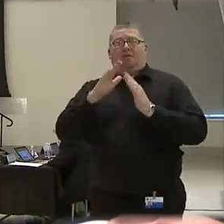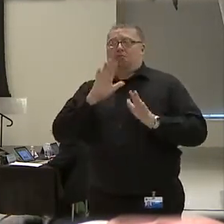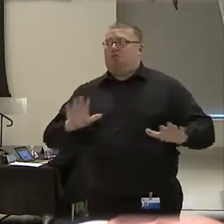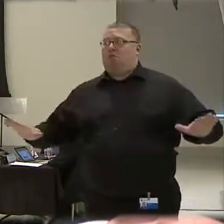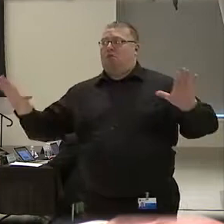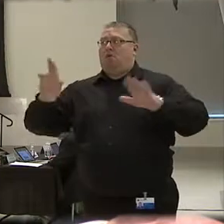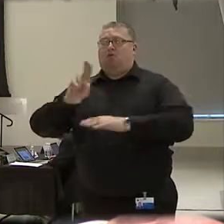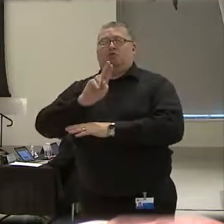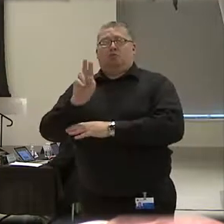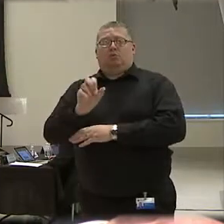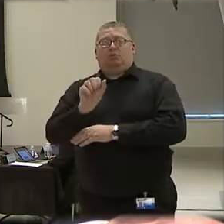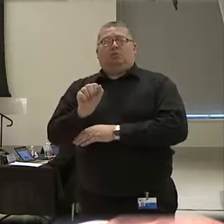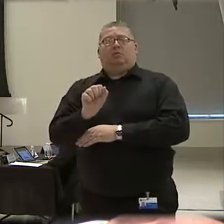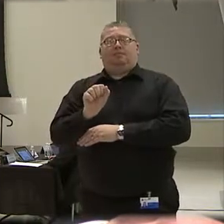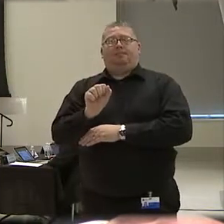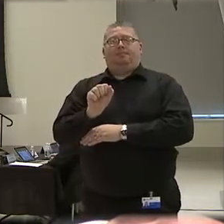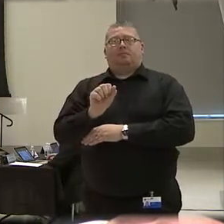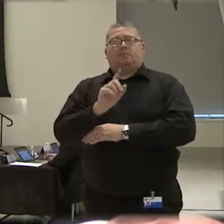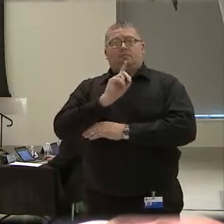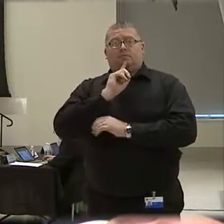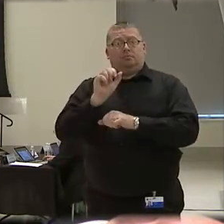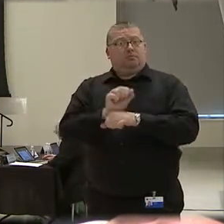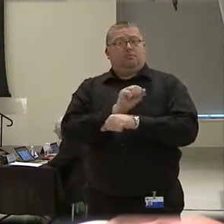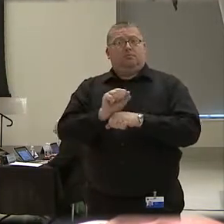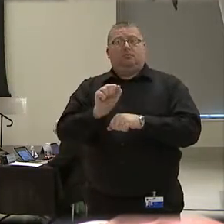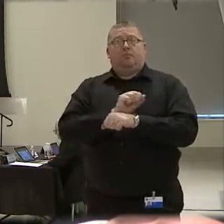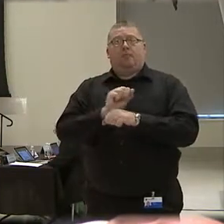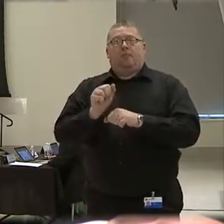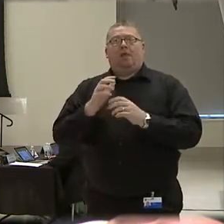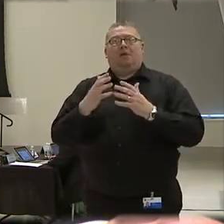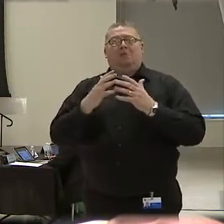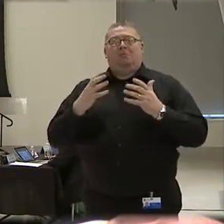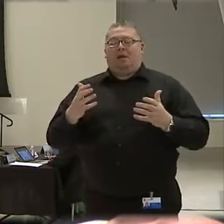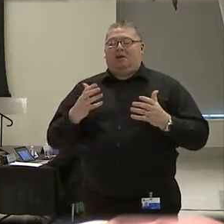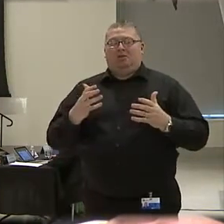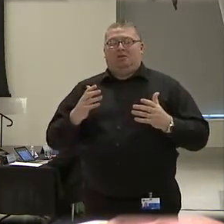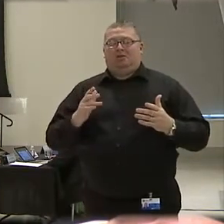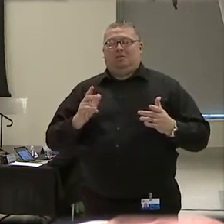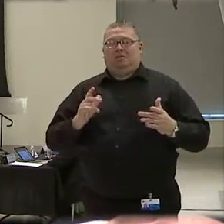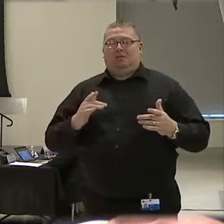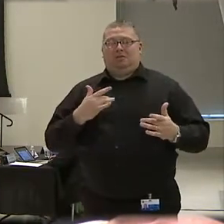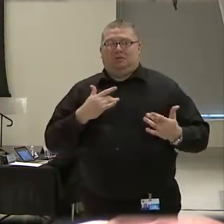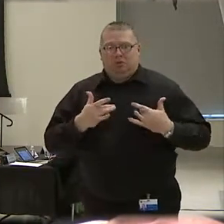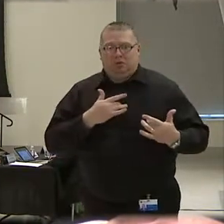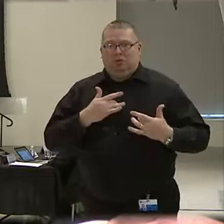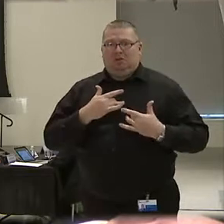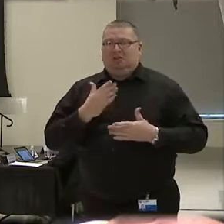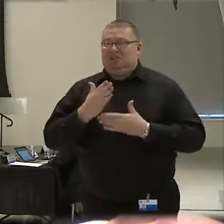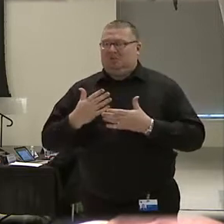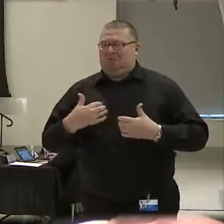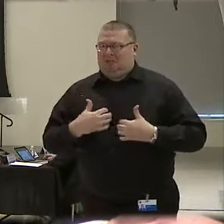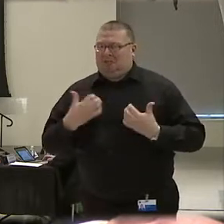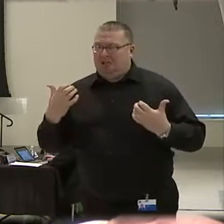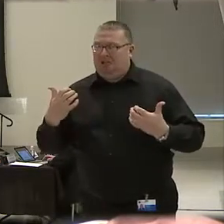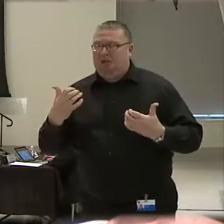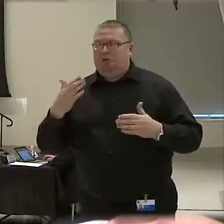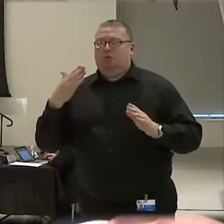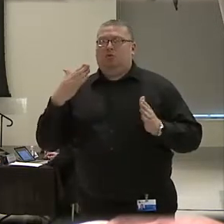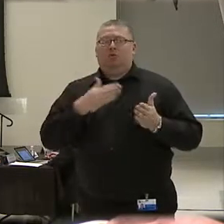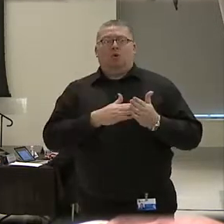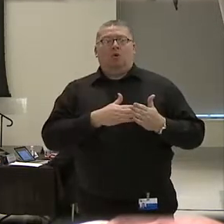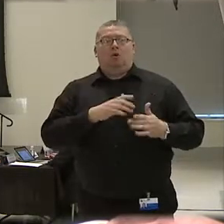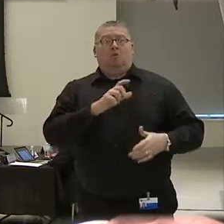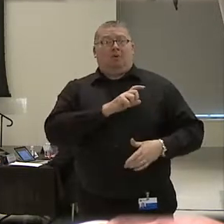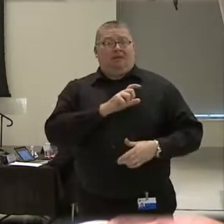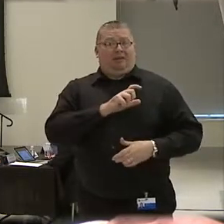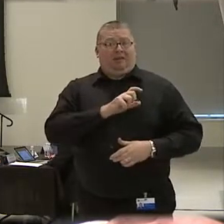nation, there is much angst and even animosity towards policing, and some of